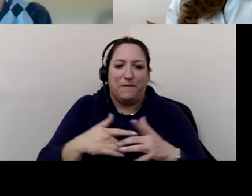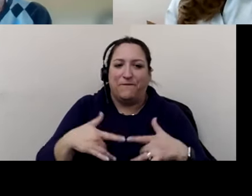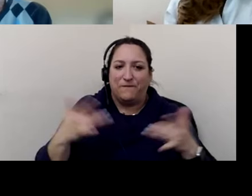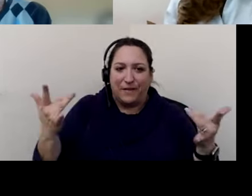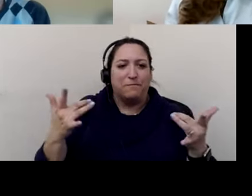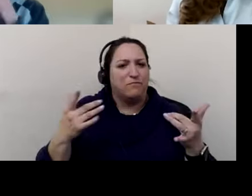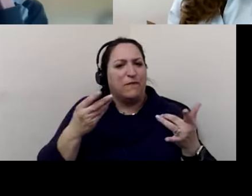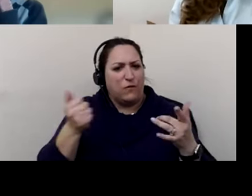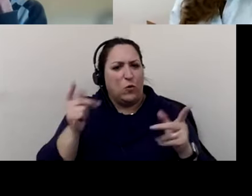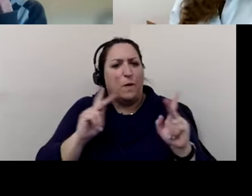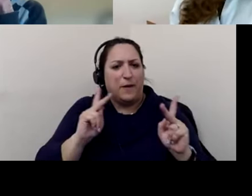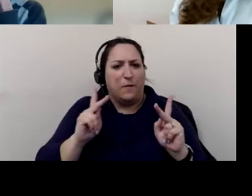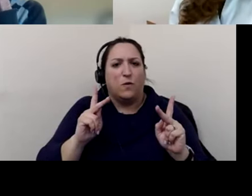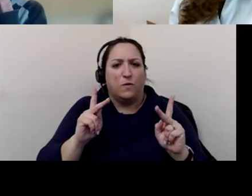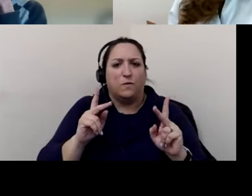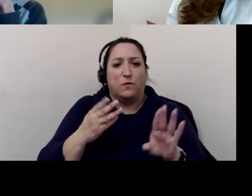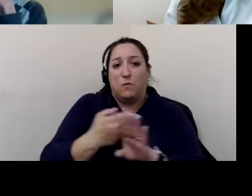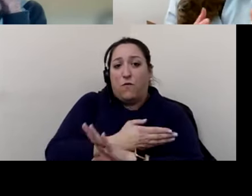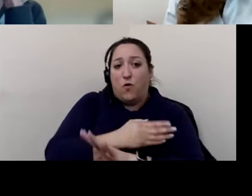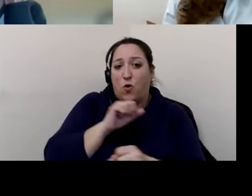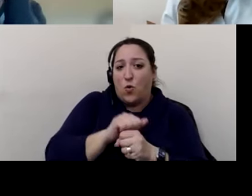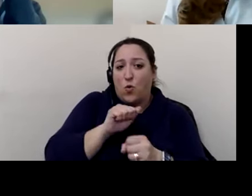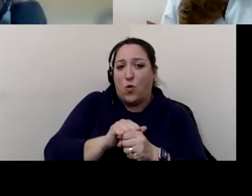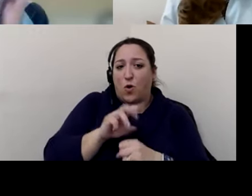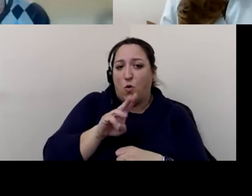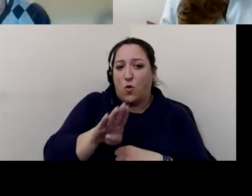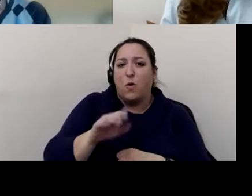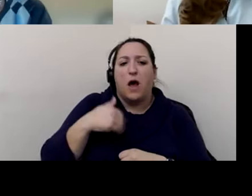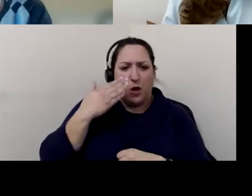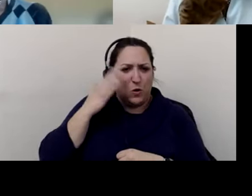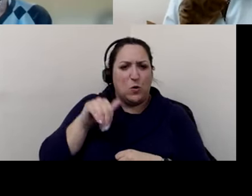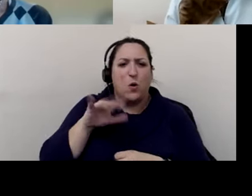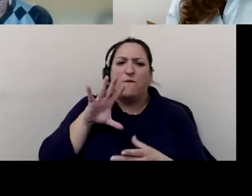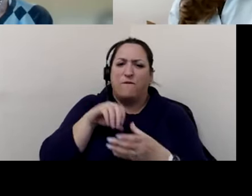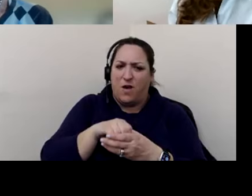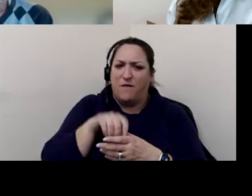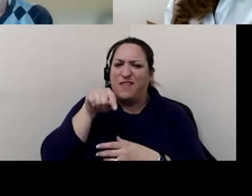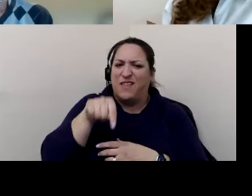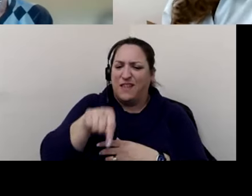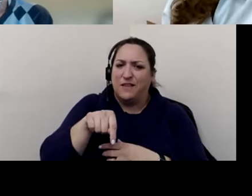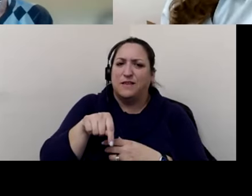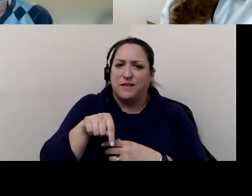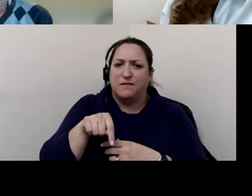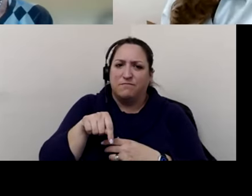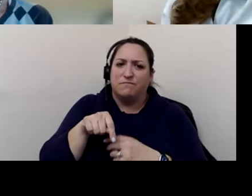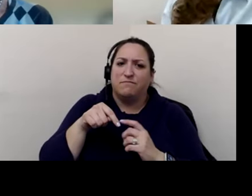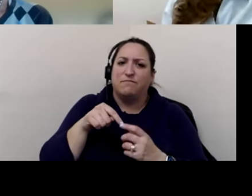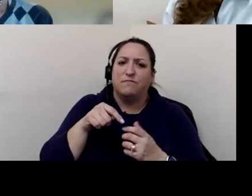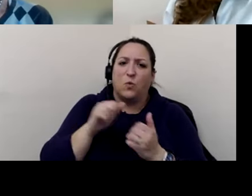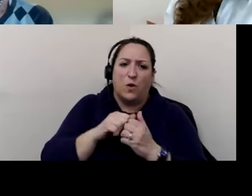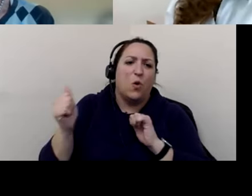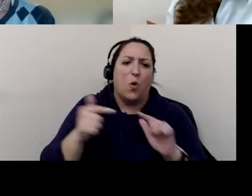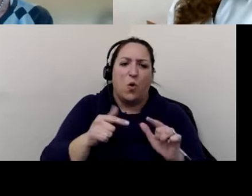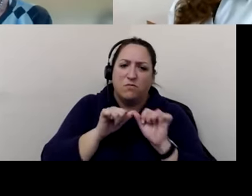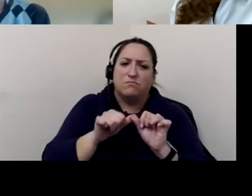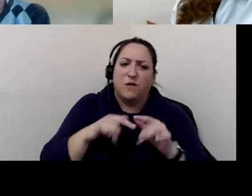are prior employees at Willowbrook, I know, that also have been very much involved with this, particularly with all of these